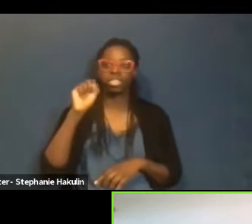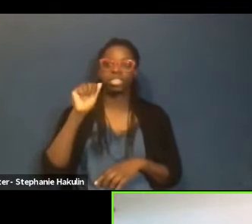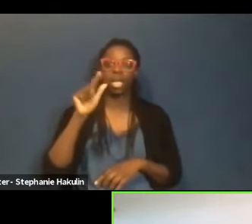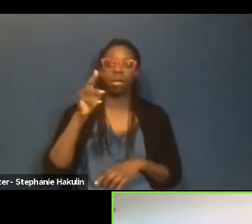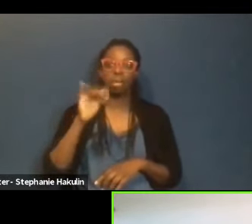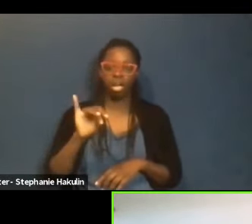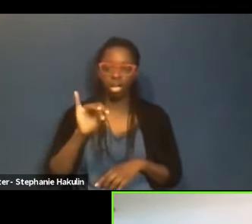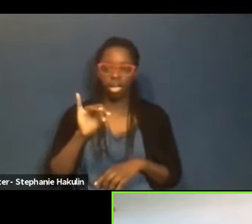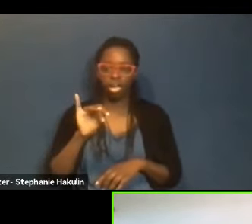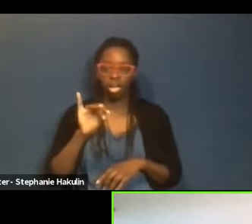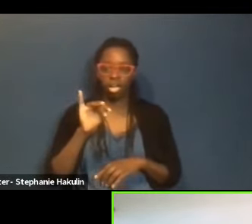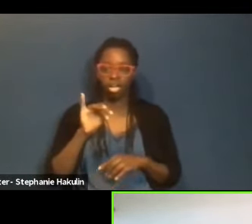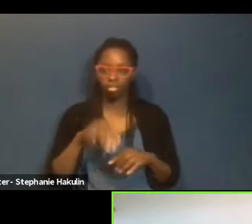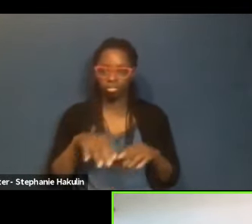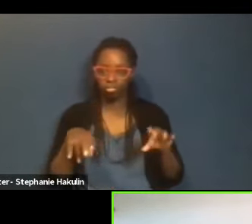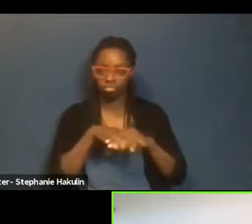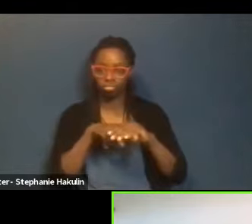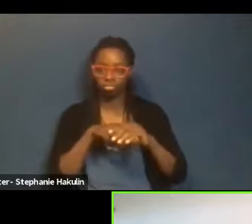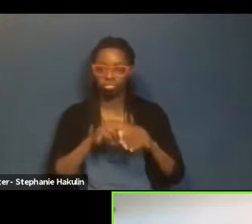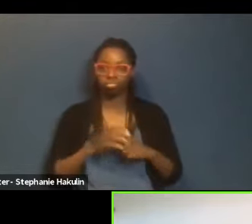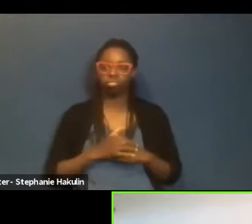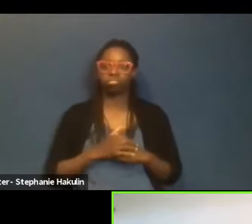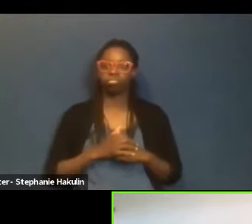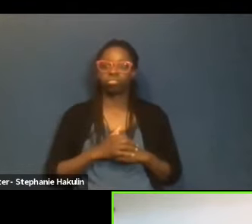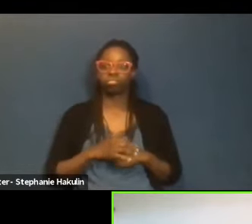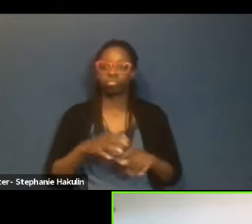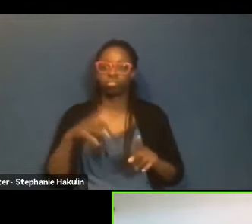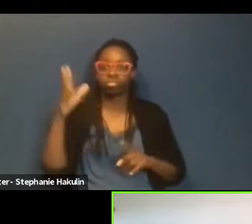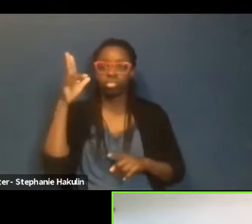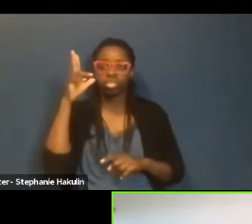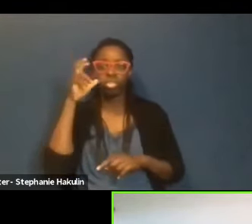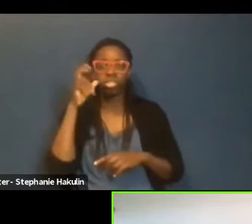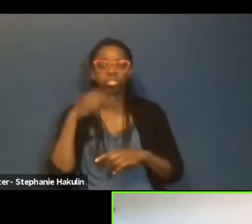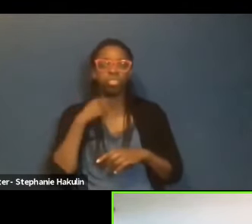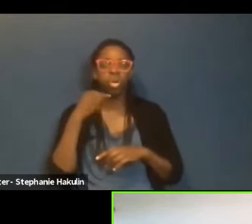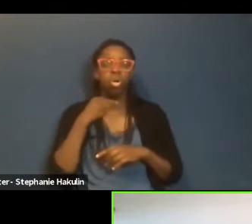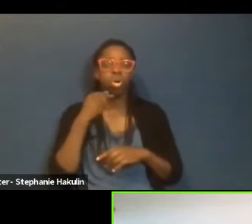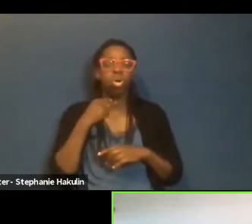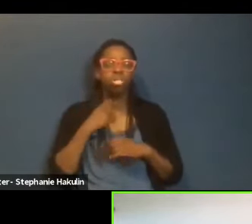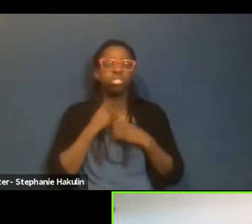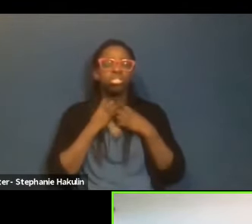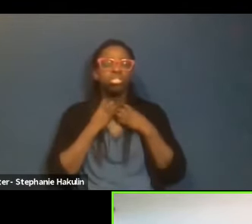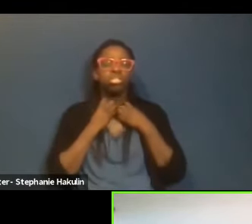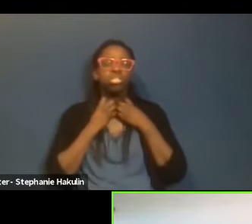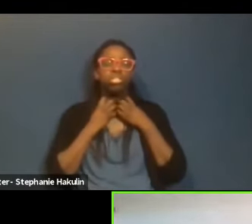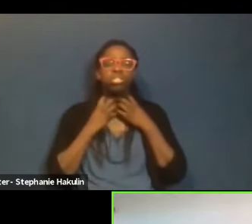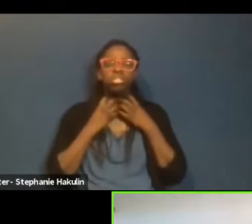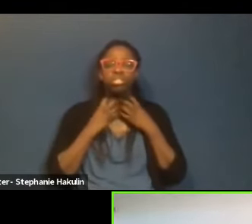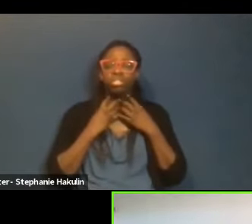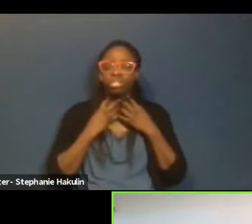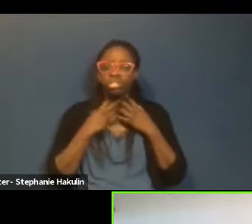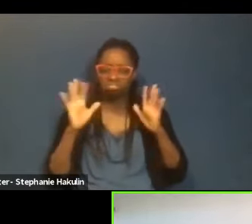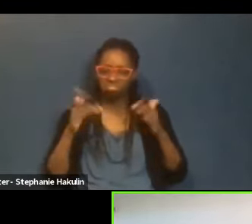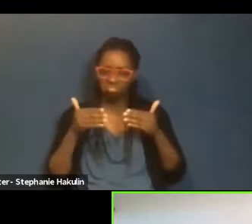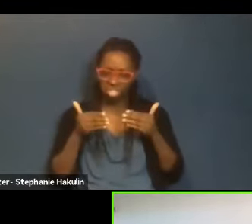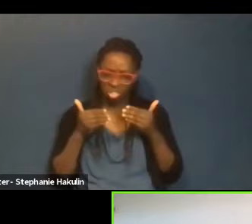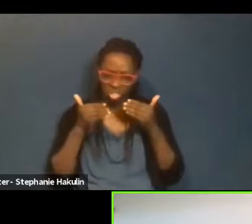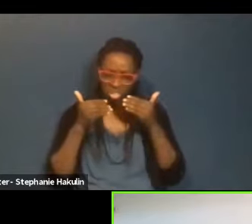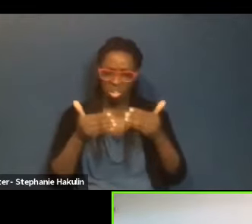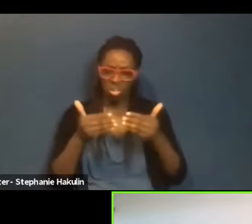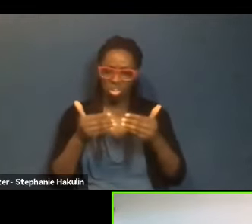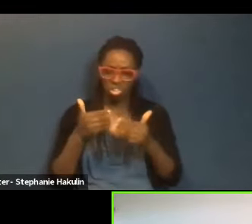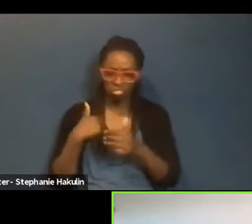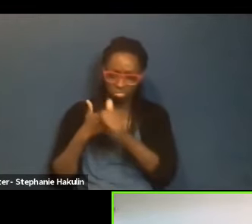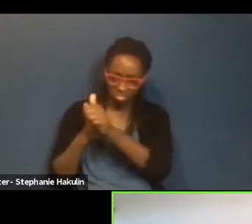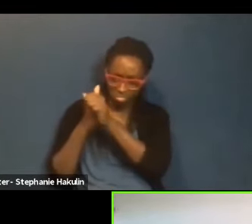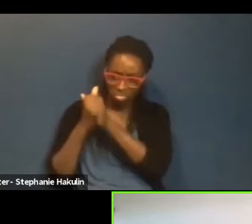low tremolos of her voice, so I obey. Cocoon myself away and lay brainless on my